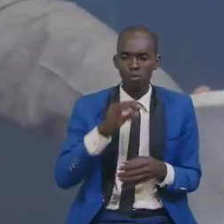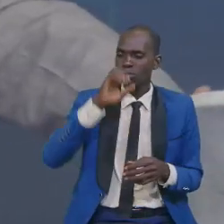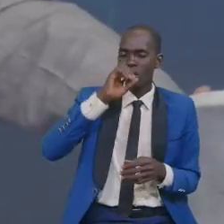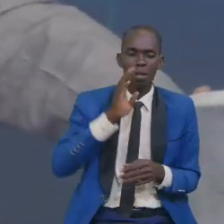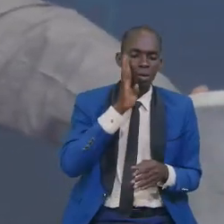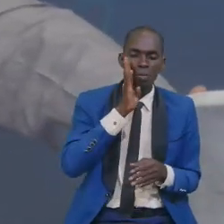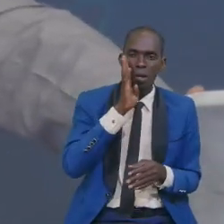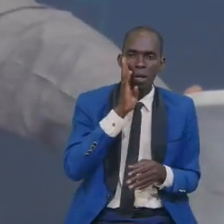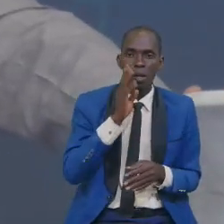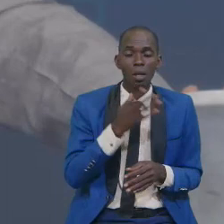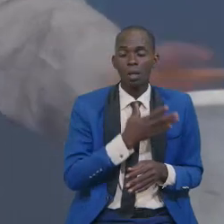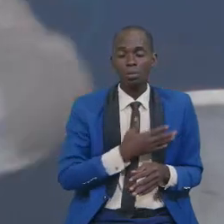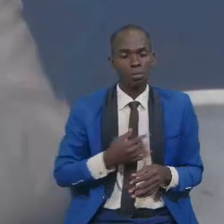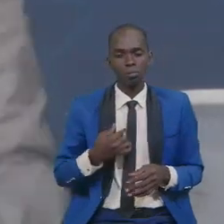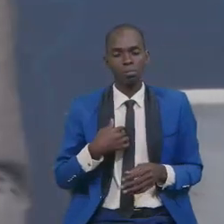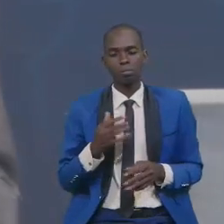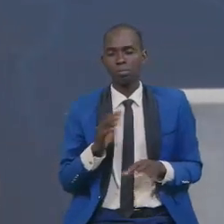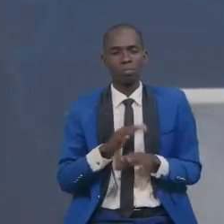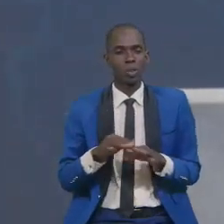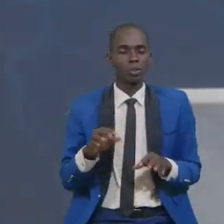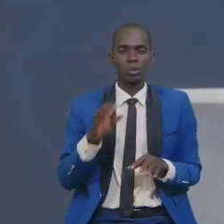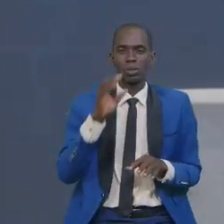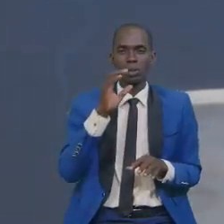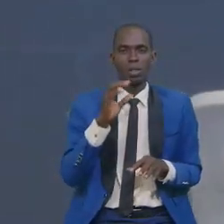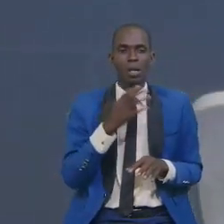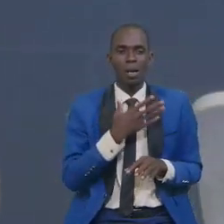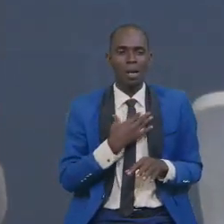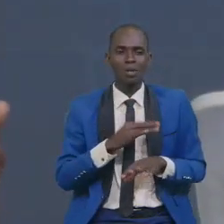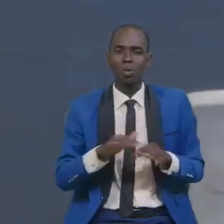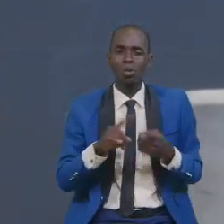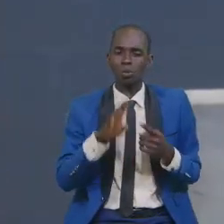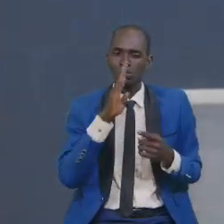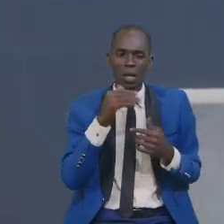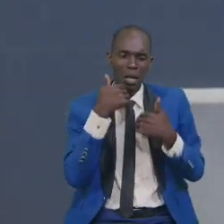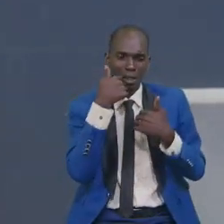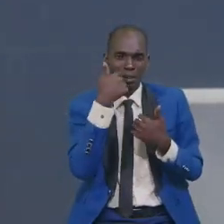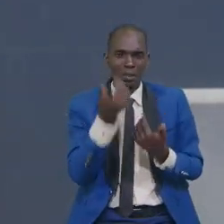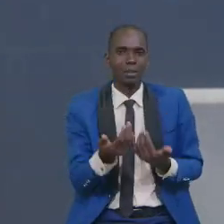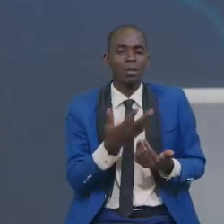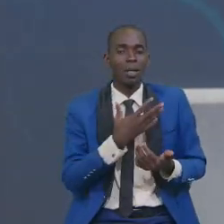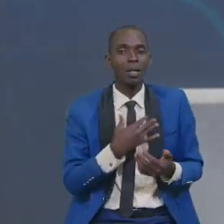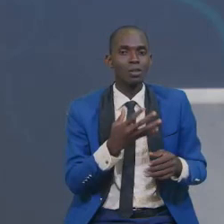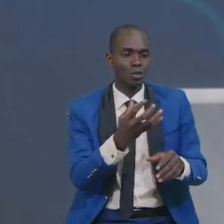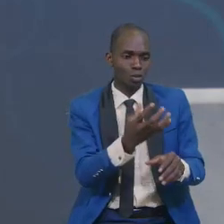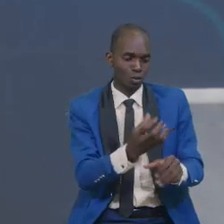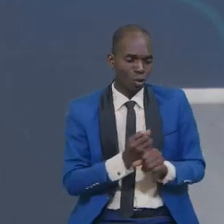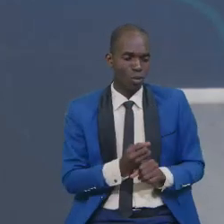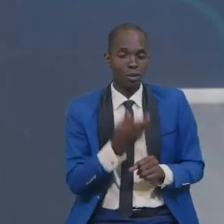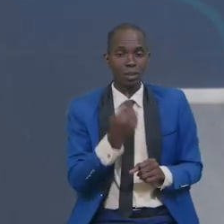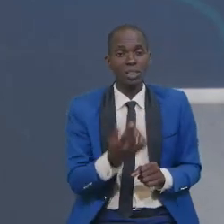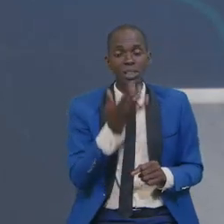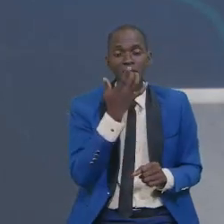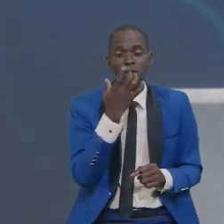catch a bottle of alcohol and they are drinking and you you are pretending you are not drinking but you're pointing